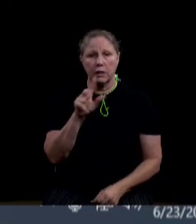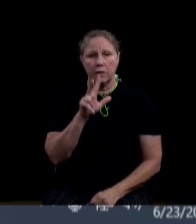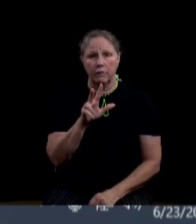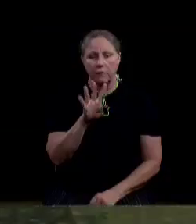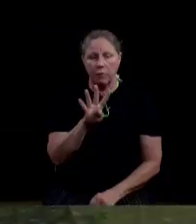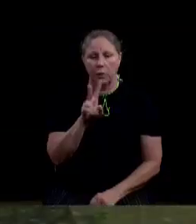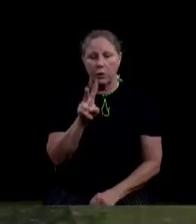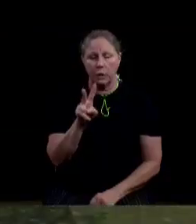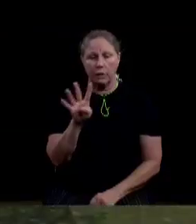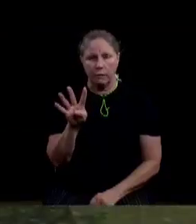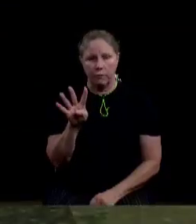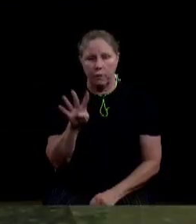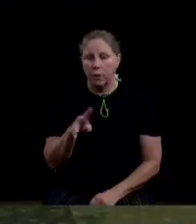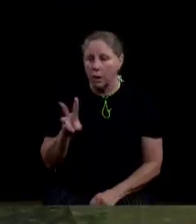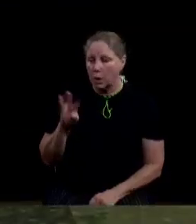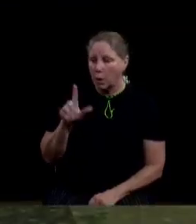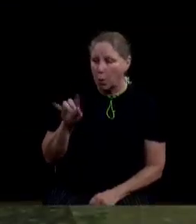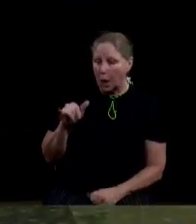item?